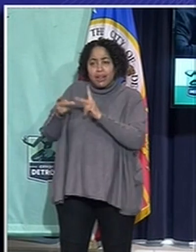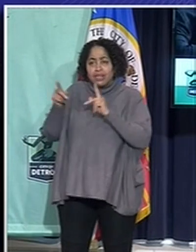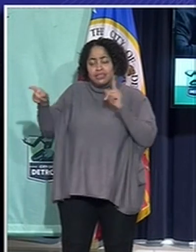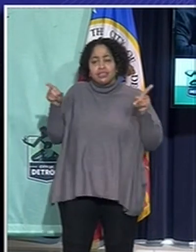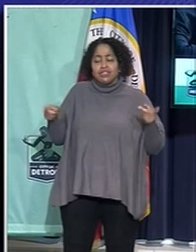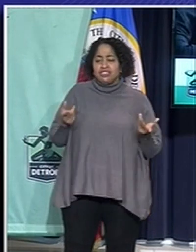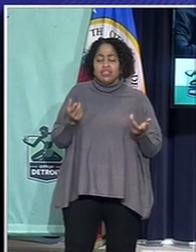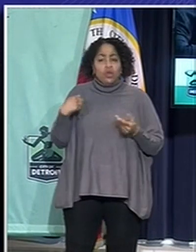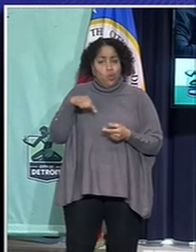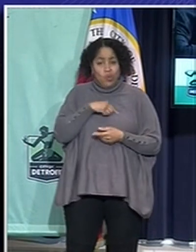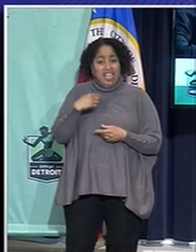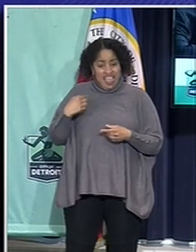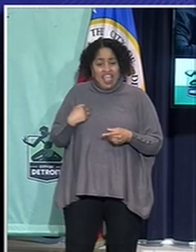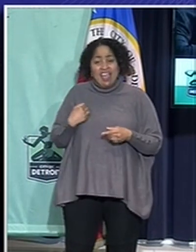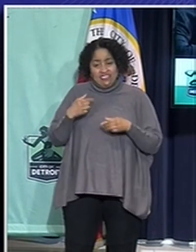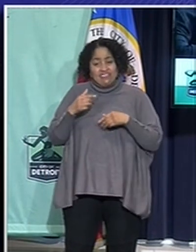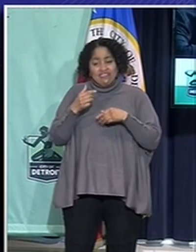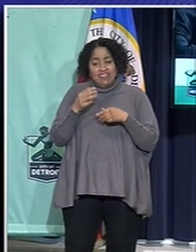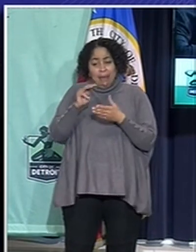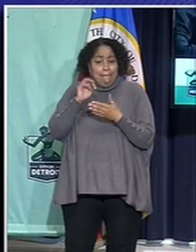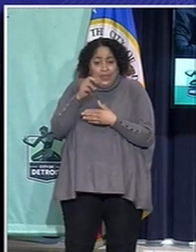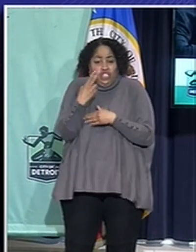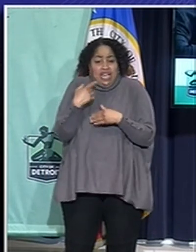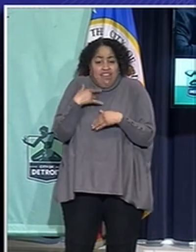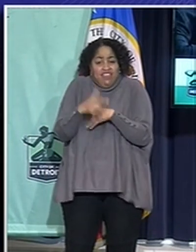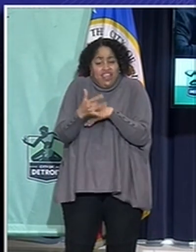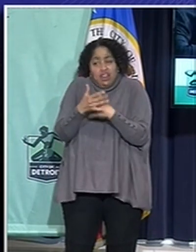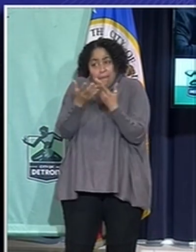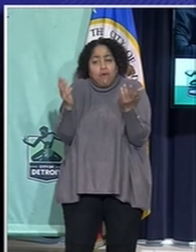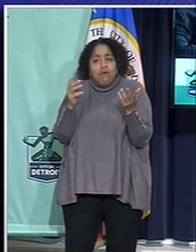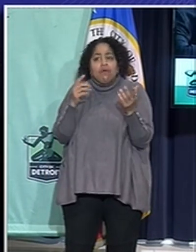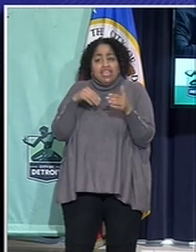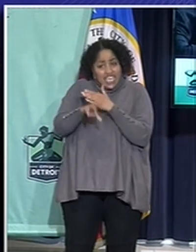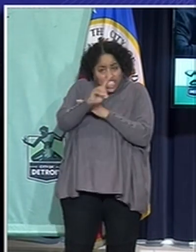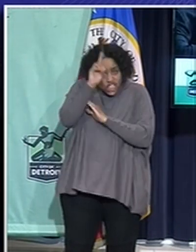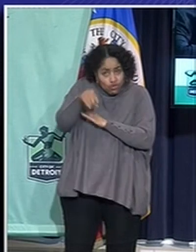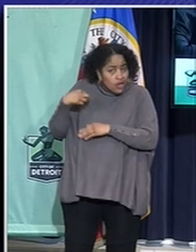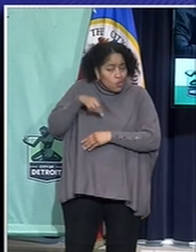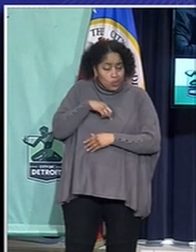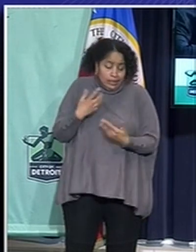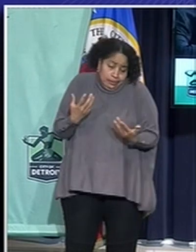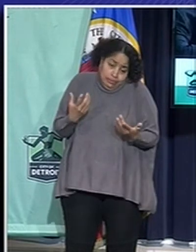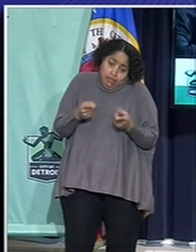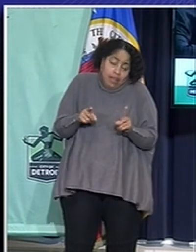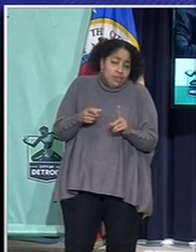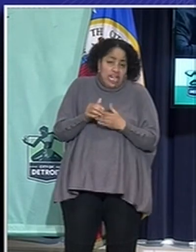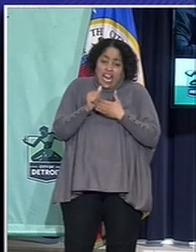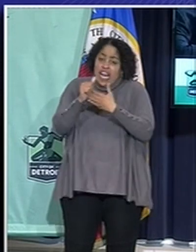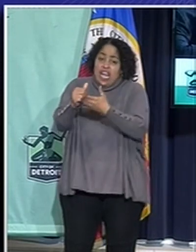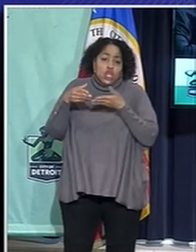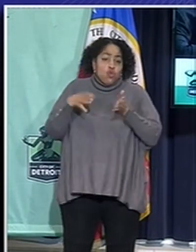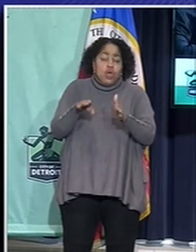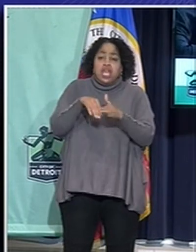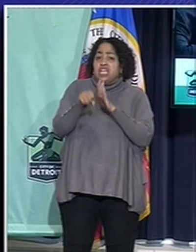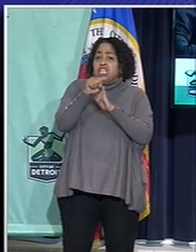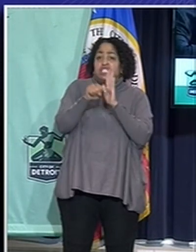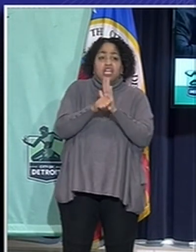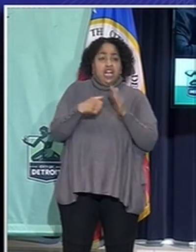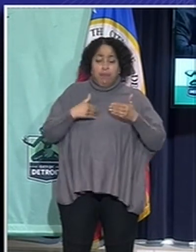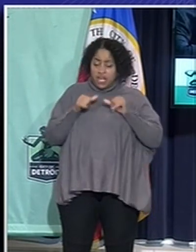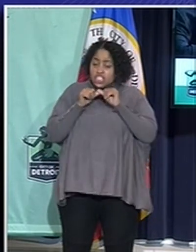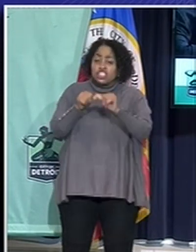testing available, but in Detroit, we've been leading the way in the state, and I'm going to keep pushing until everybody in the